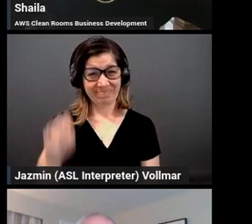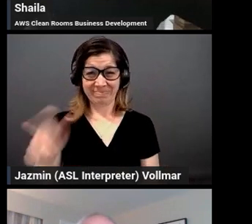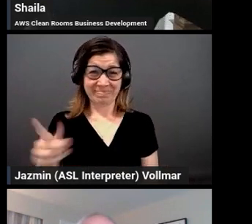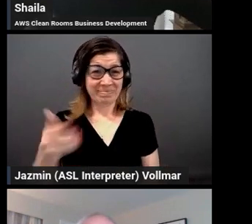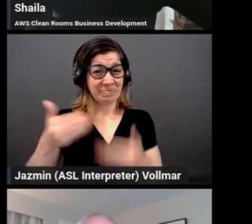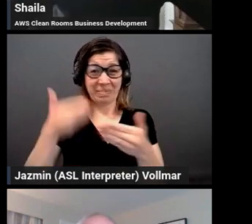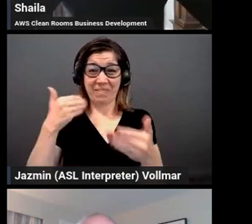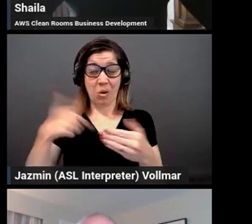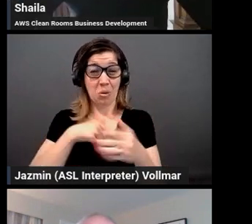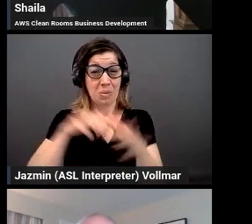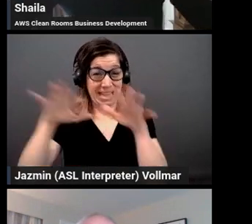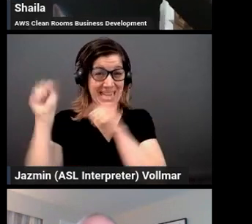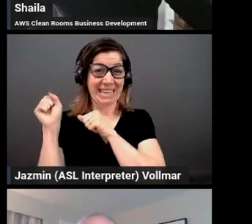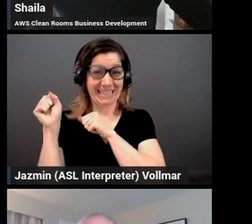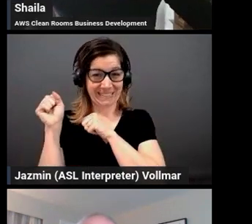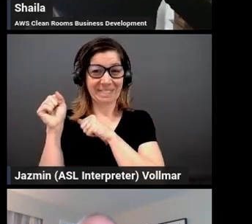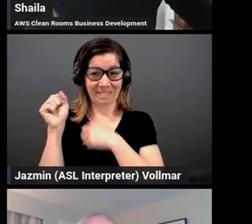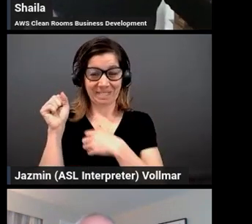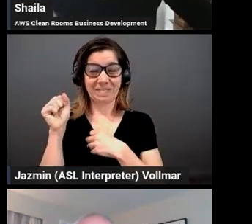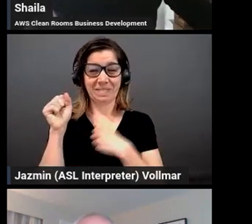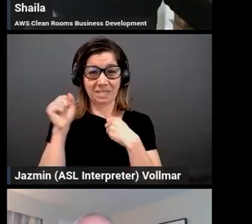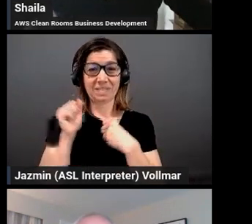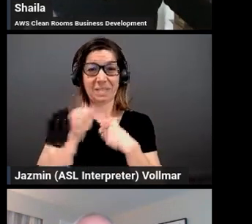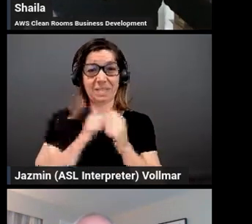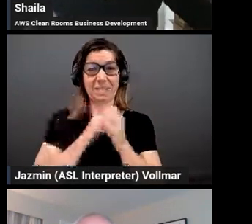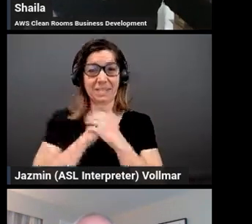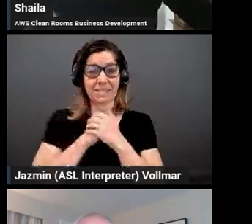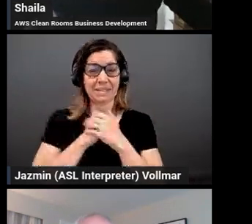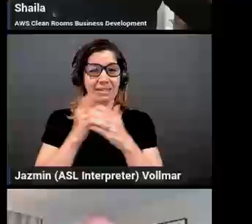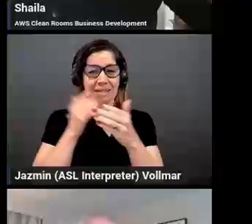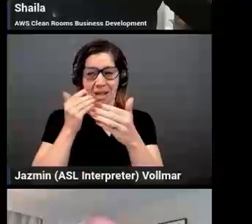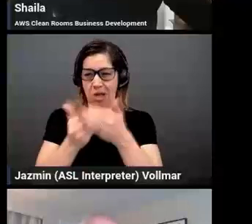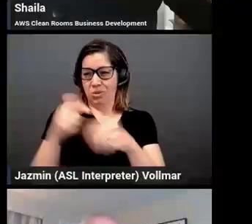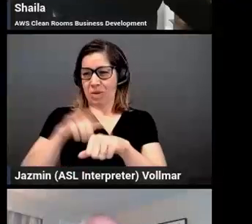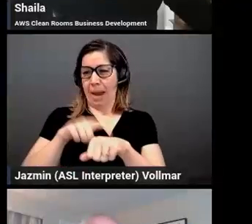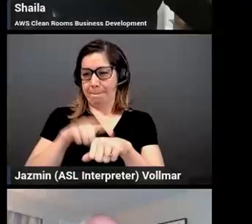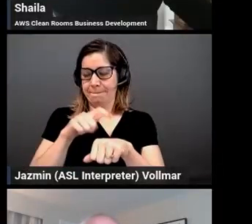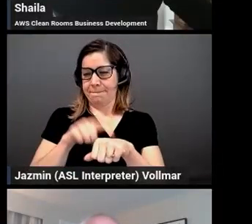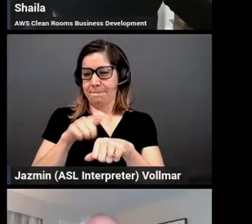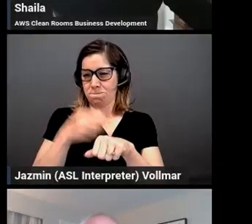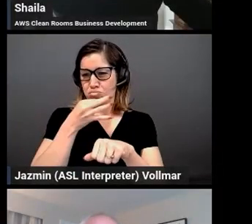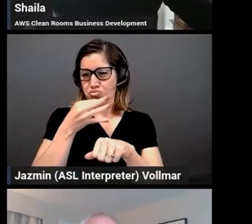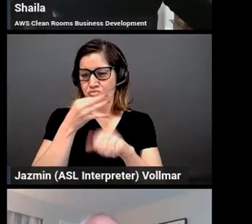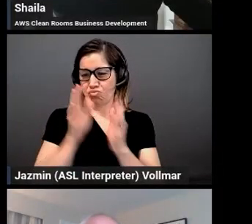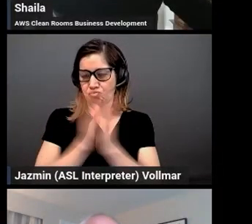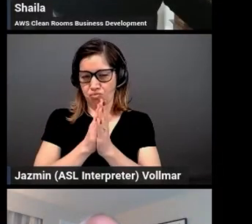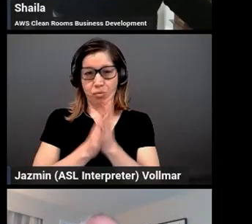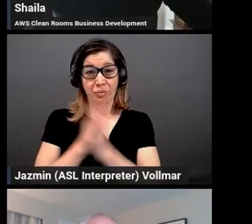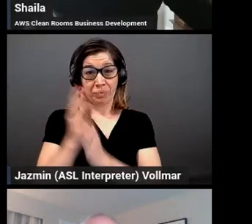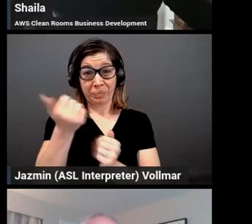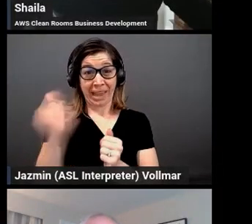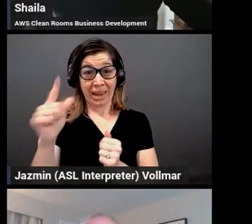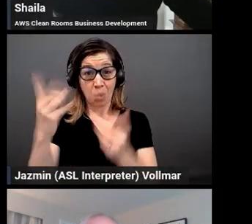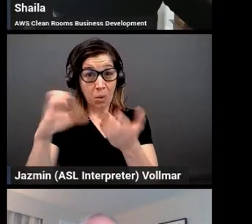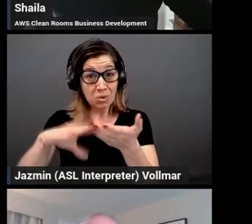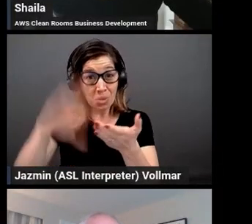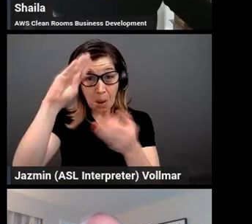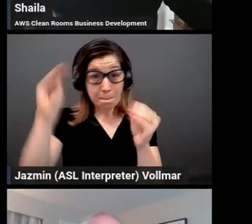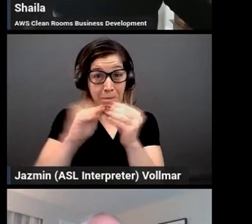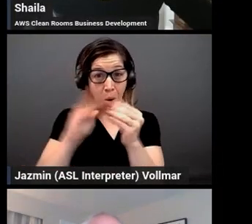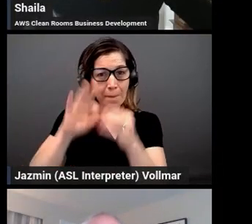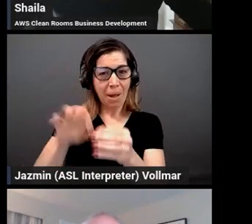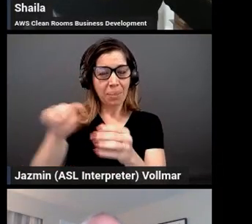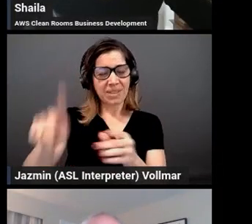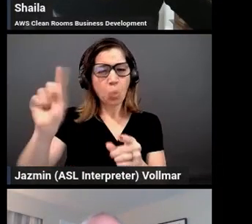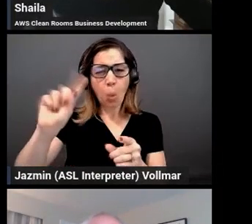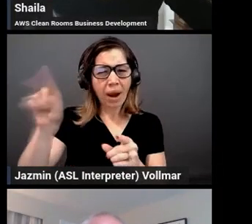we leave, as we're getting close to time, if anybody wants to learn more about this, where should they go?